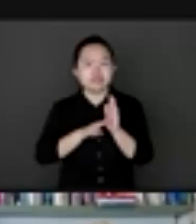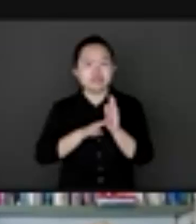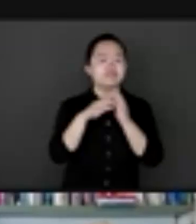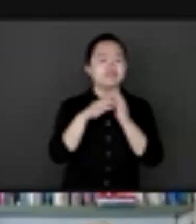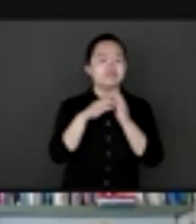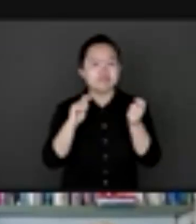left,